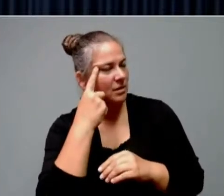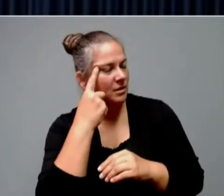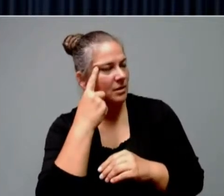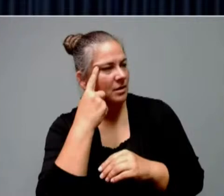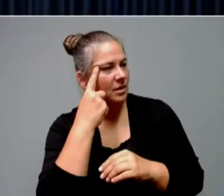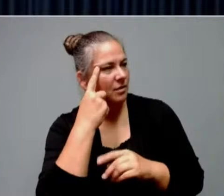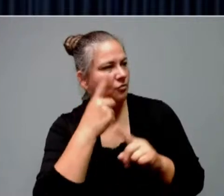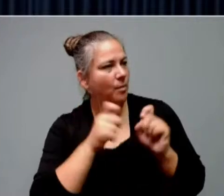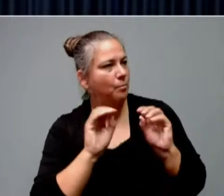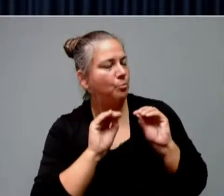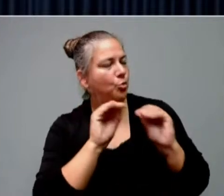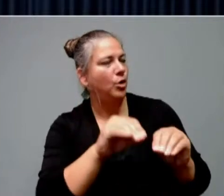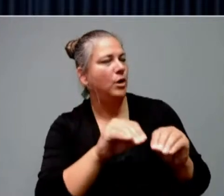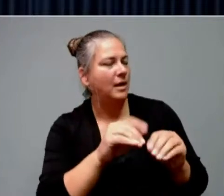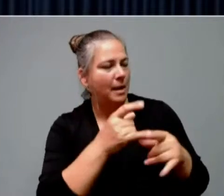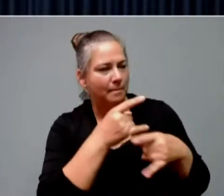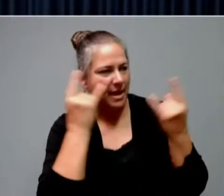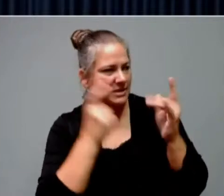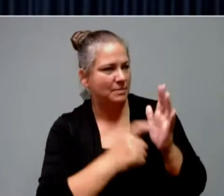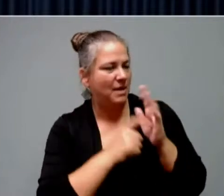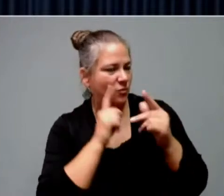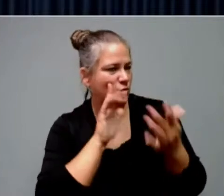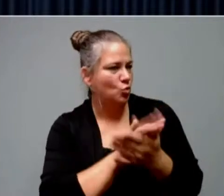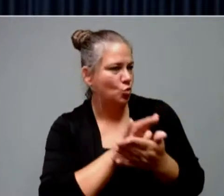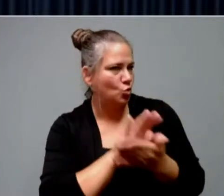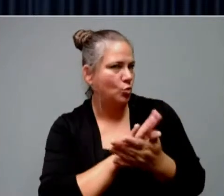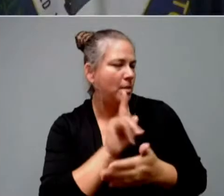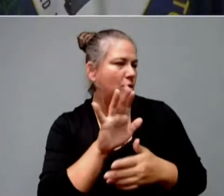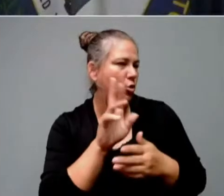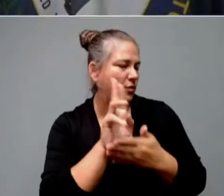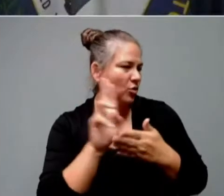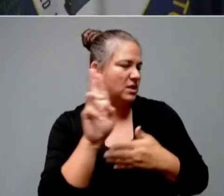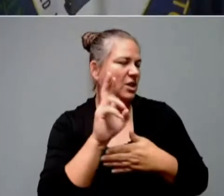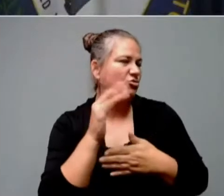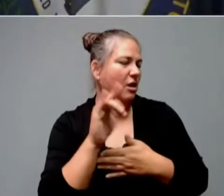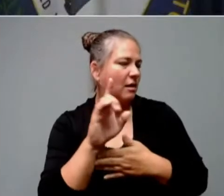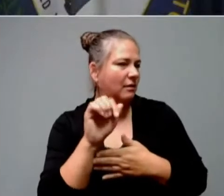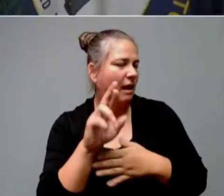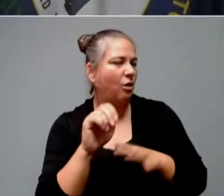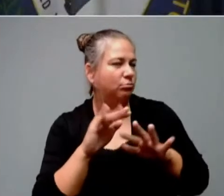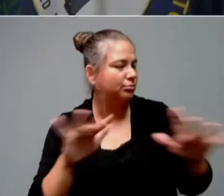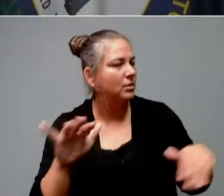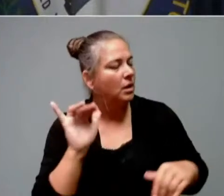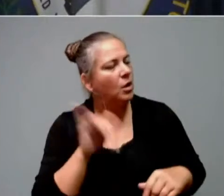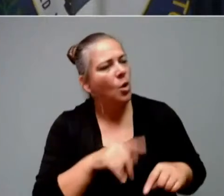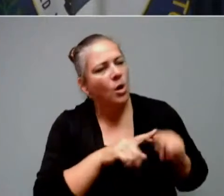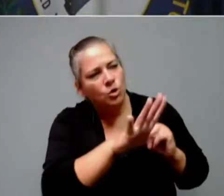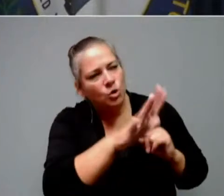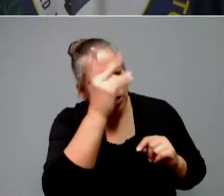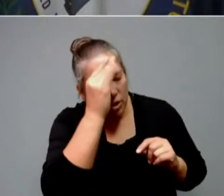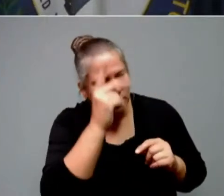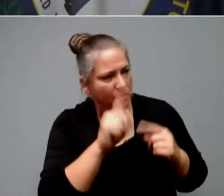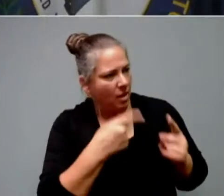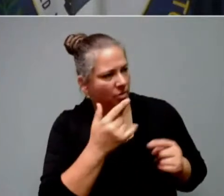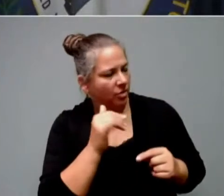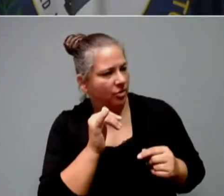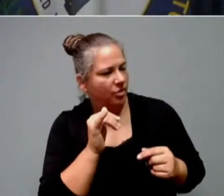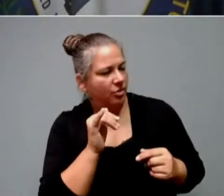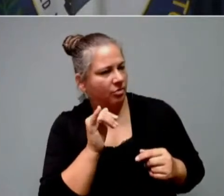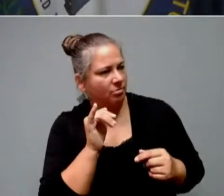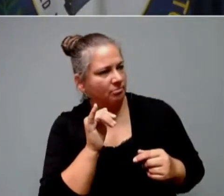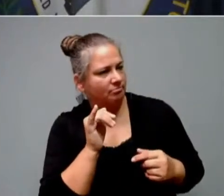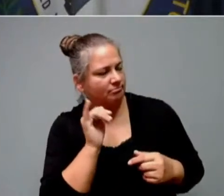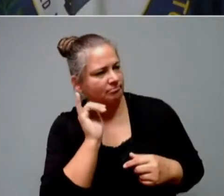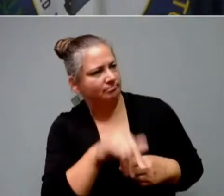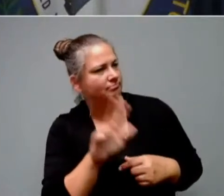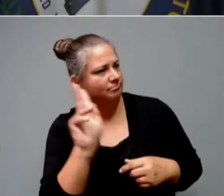putting in a mask mandate at schools, public universities, child care centers. I guess just what are your thoughts in general about the